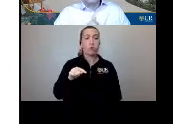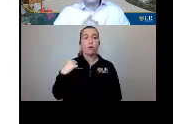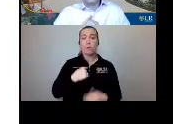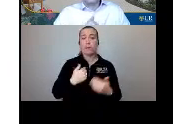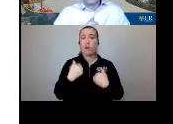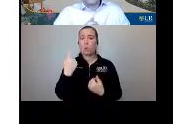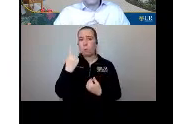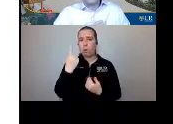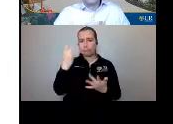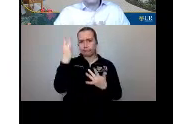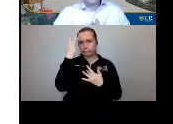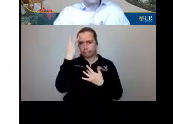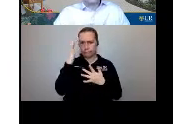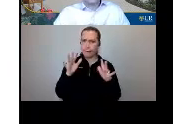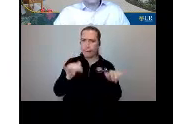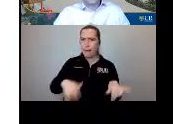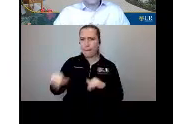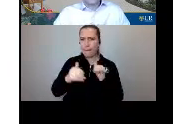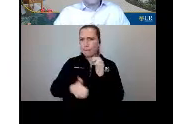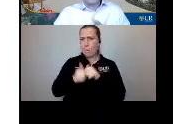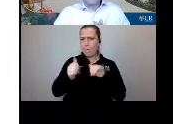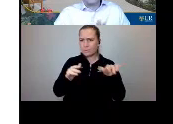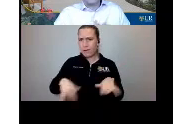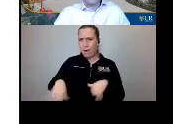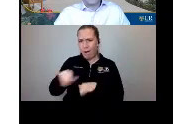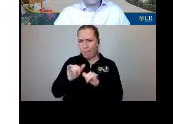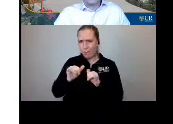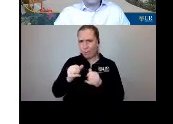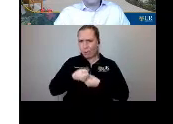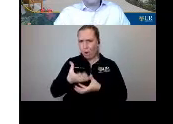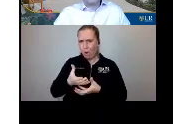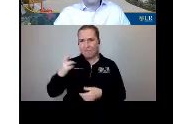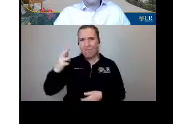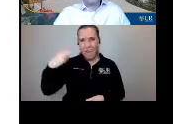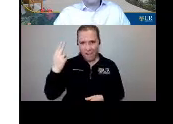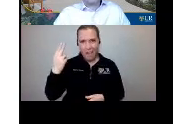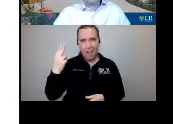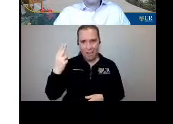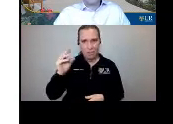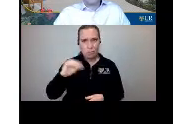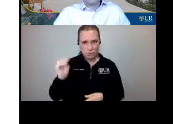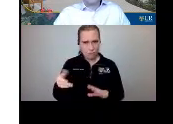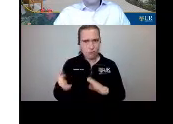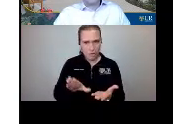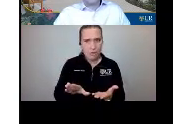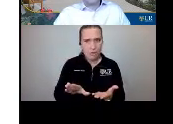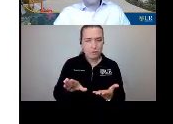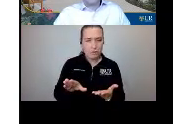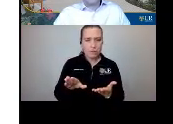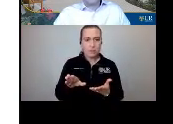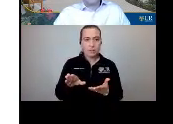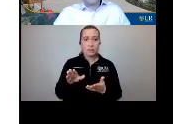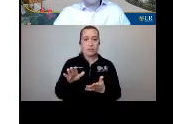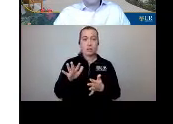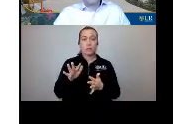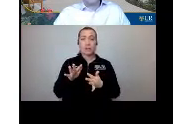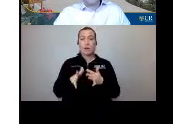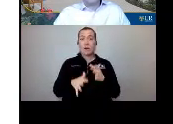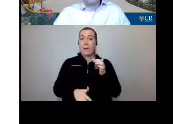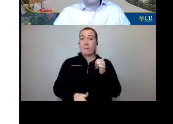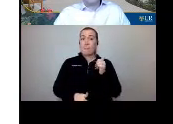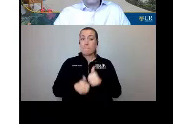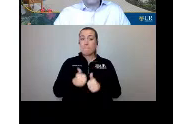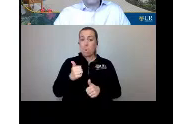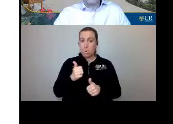common. It was the most common cause of cancer mortality. It has high mortality. It is the majority are presented with late